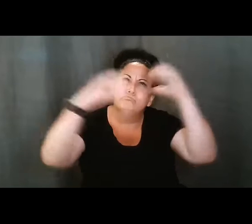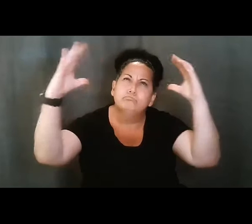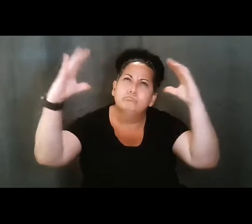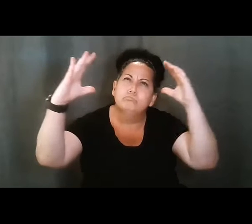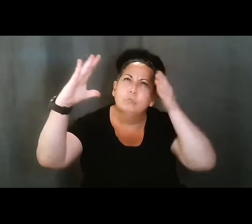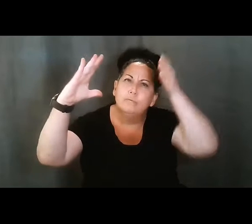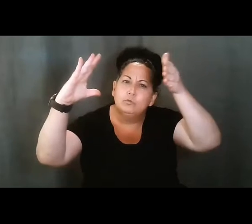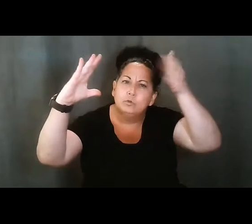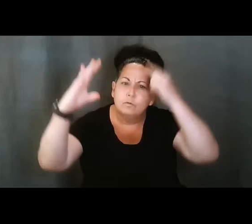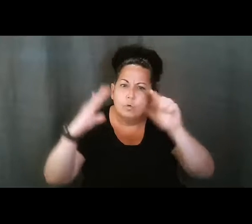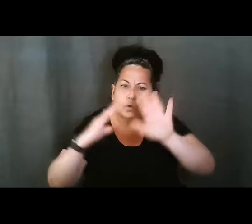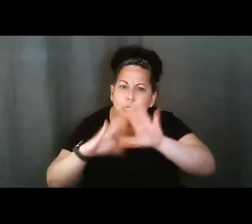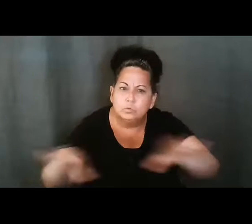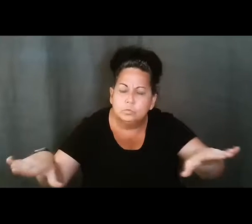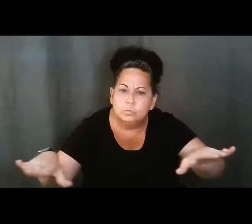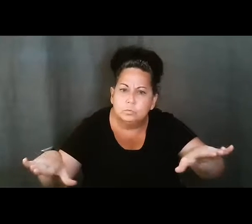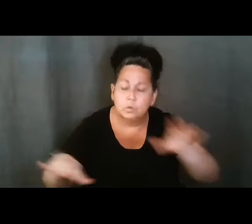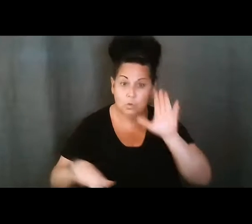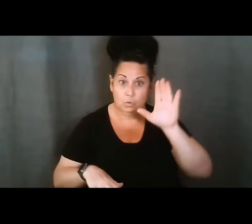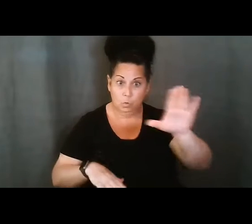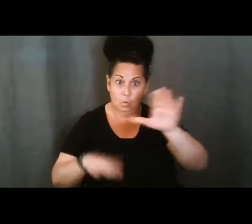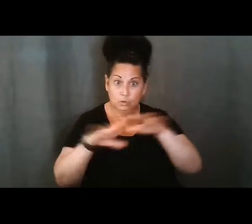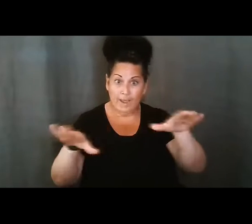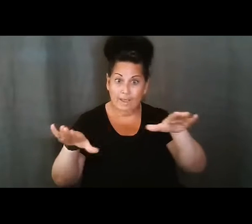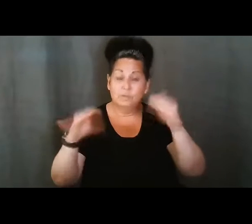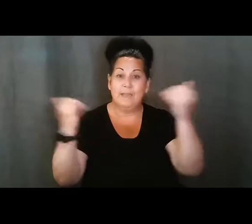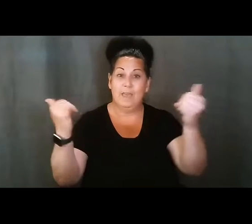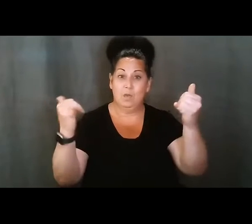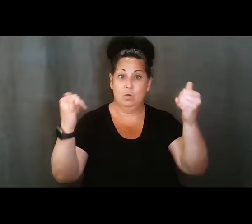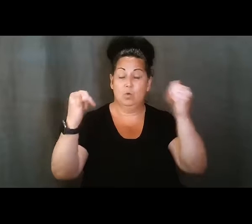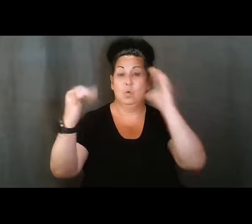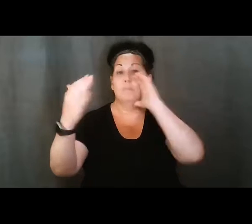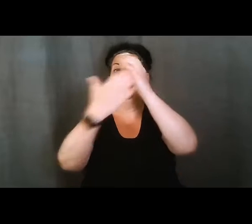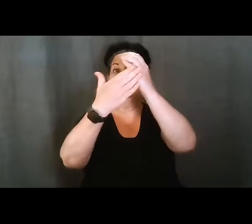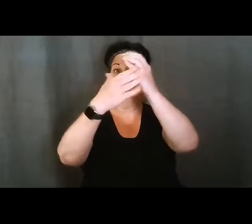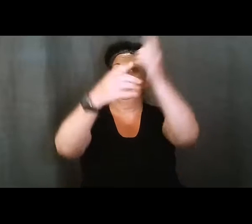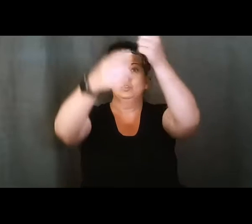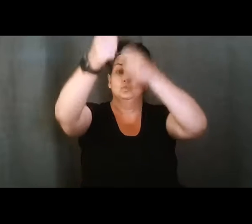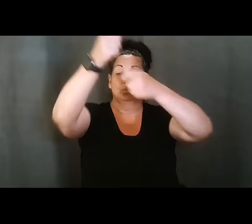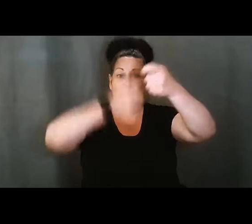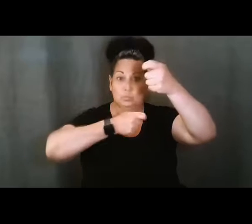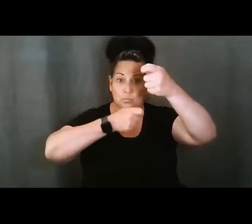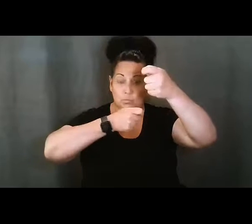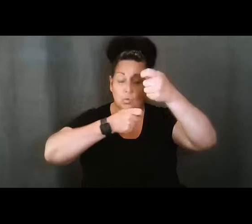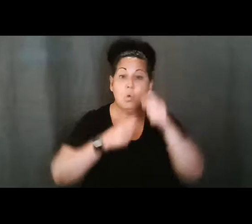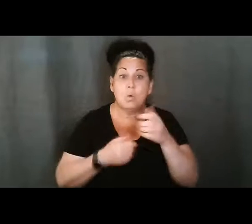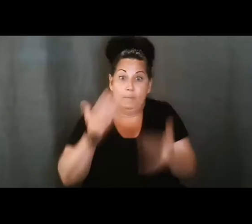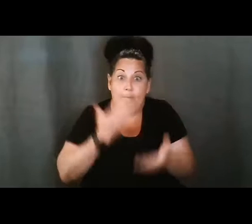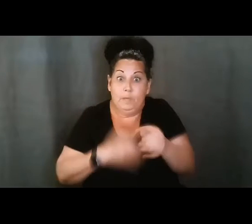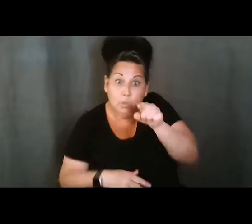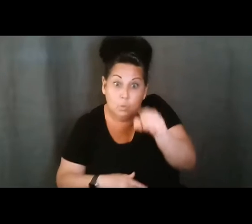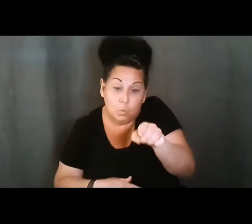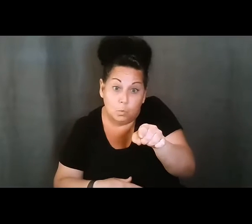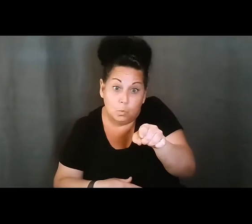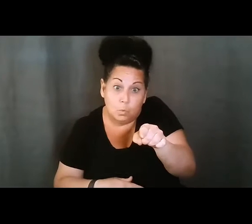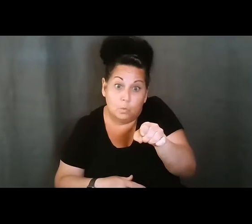Take your child and put them in that same picture. Better still, take a younger version of you and put you in that